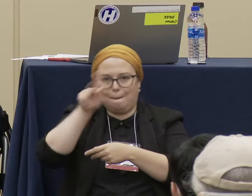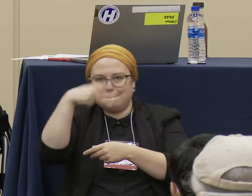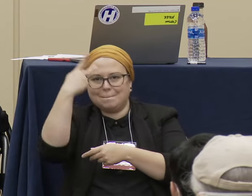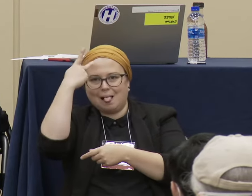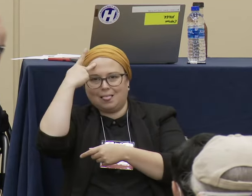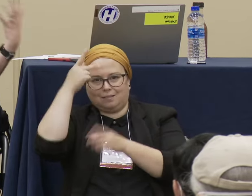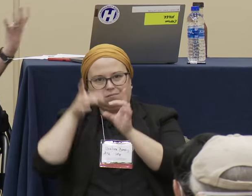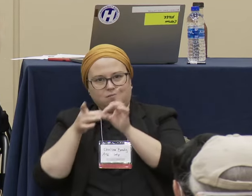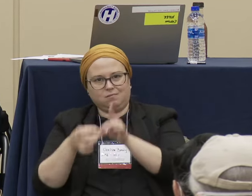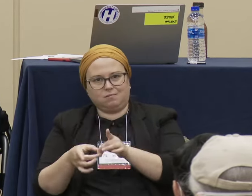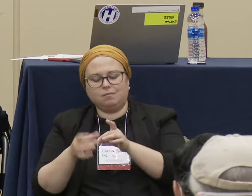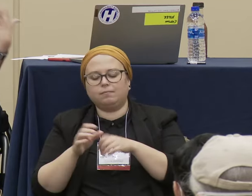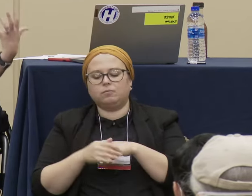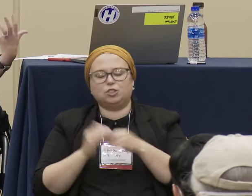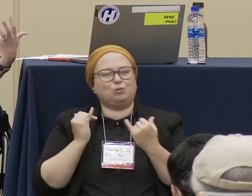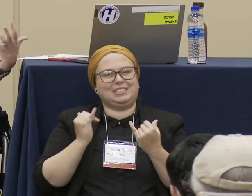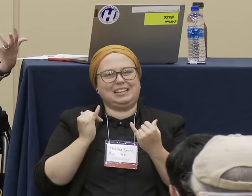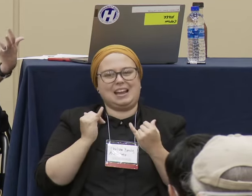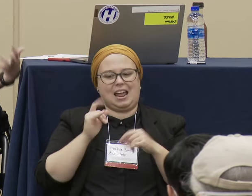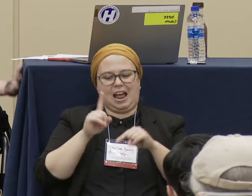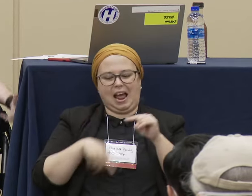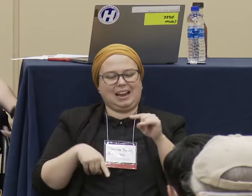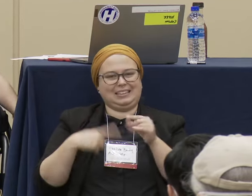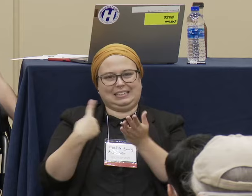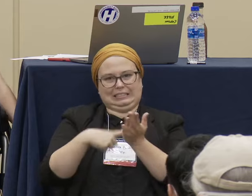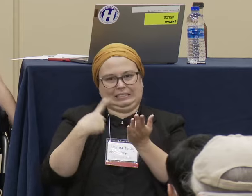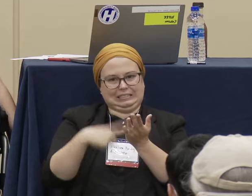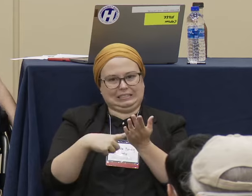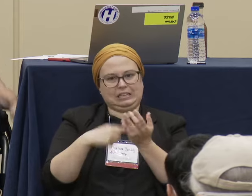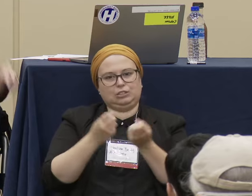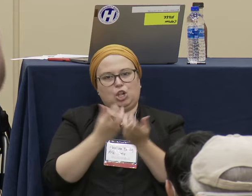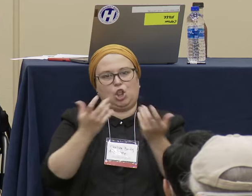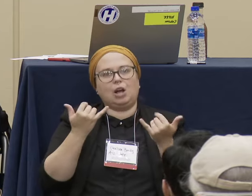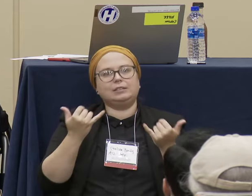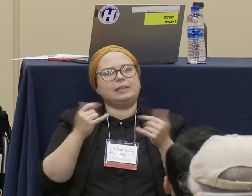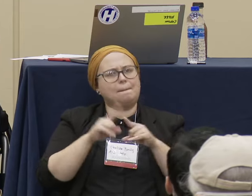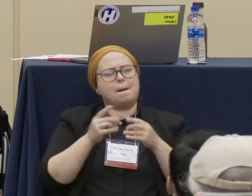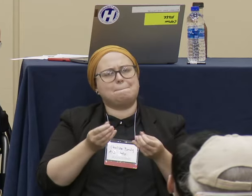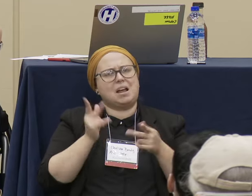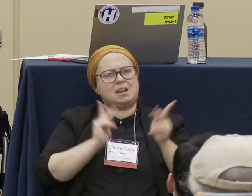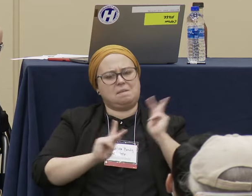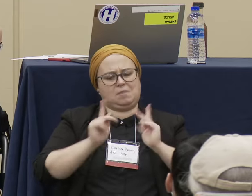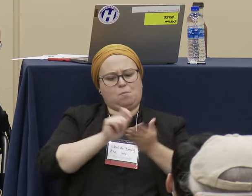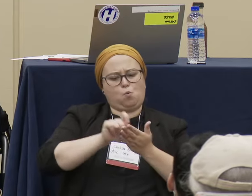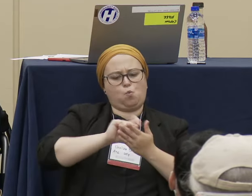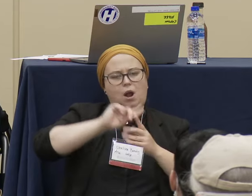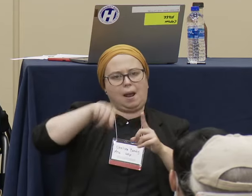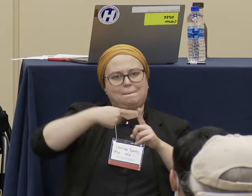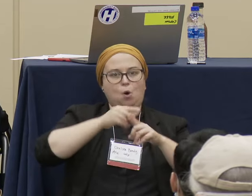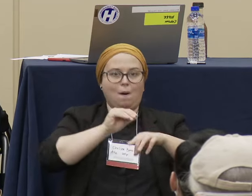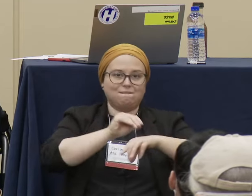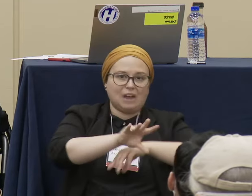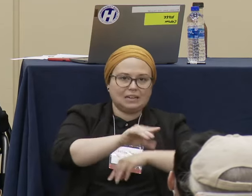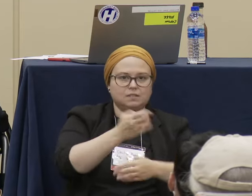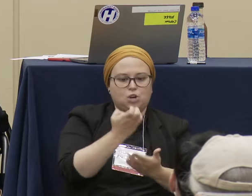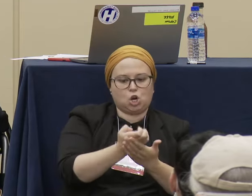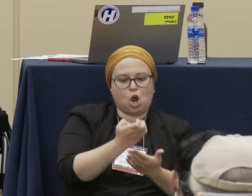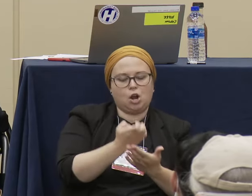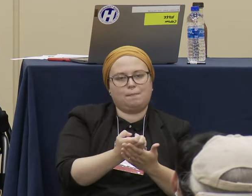today, but a lot of people write about the effective economies of care. And the reason why I'm saying effective with an A is because it's